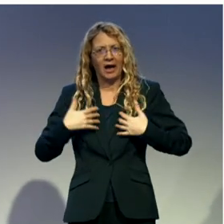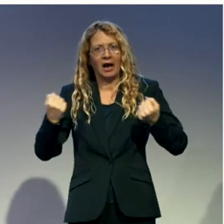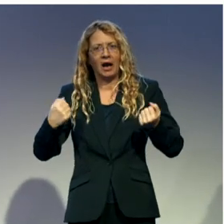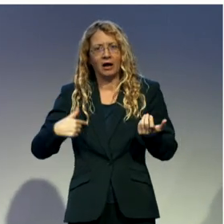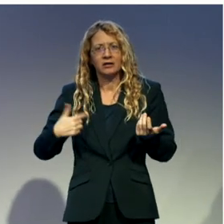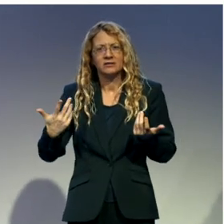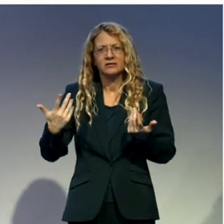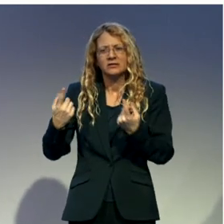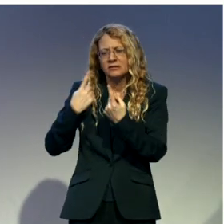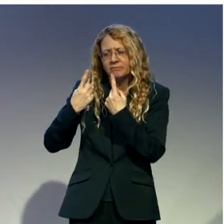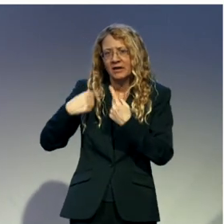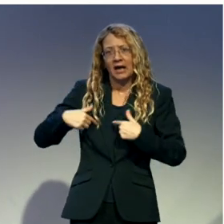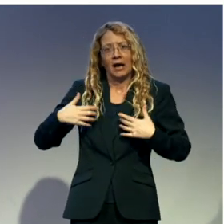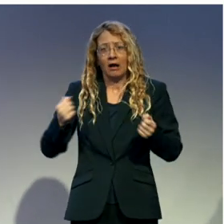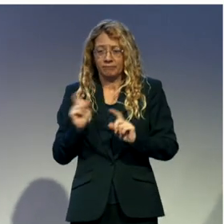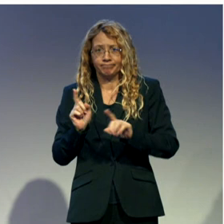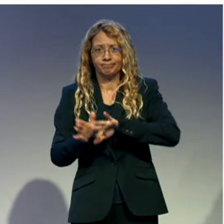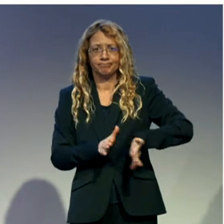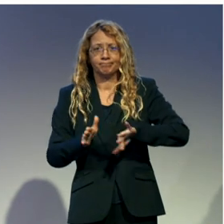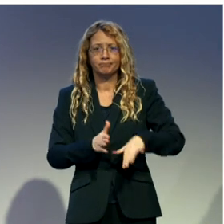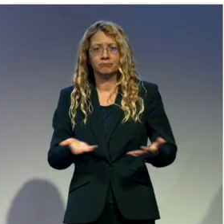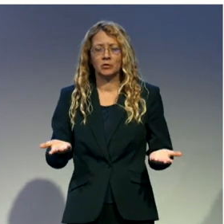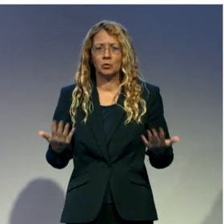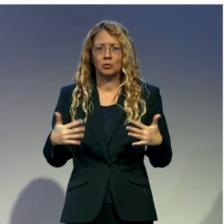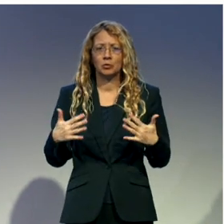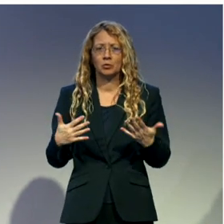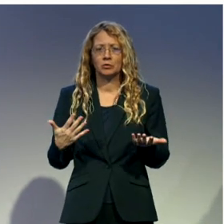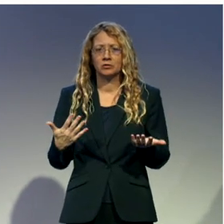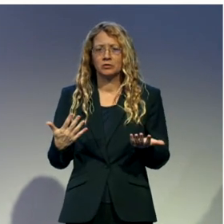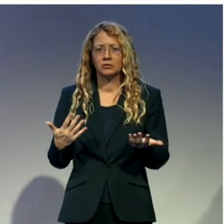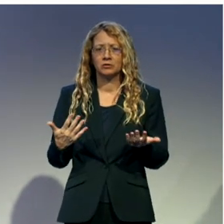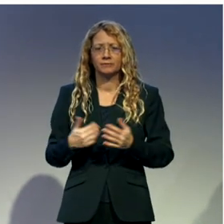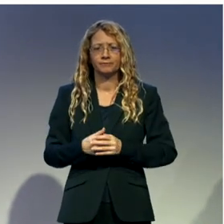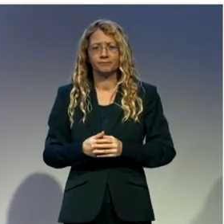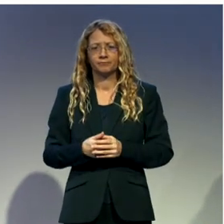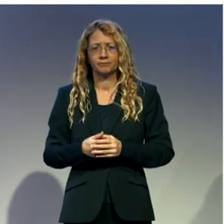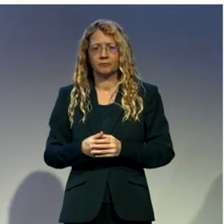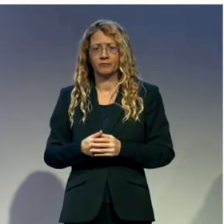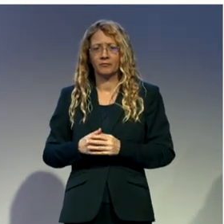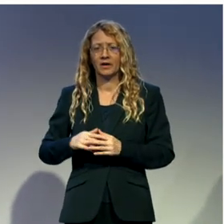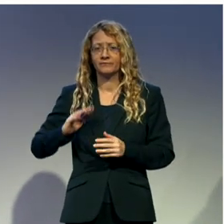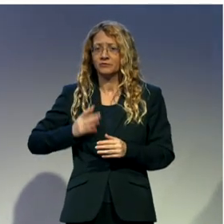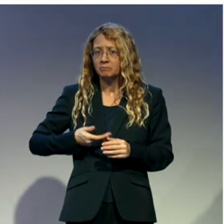about breast health, and she is not going to talk about breast health to anyone. So